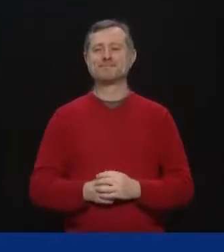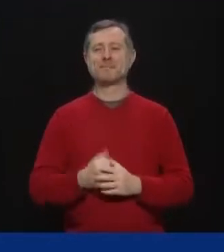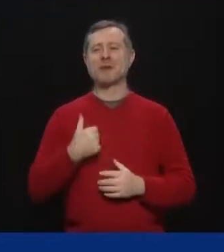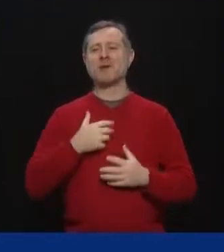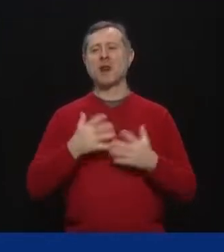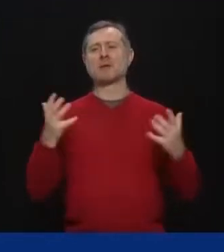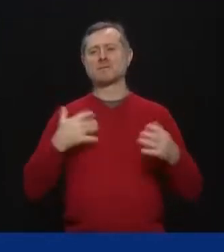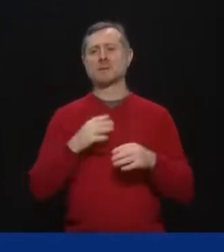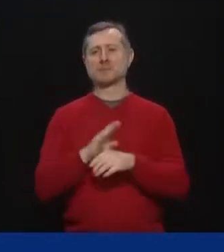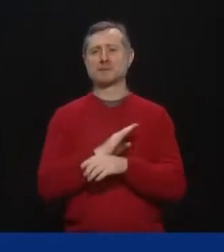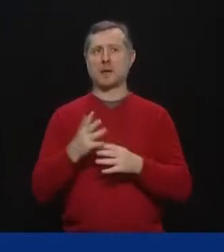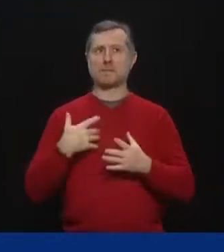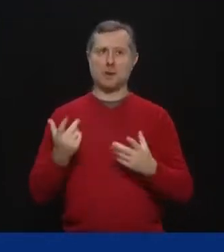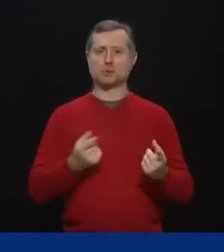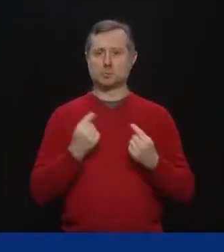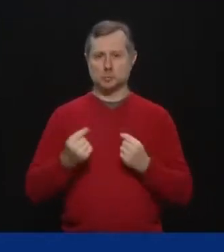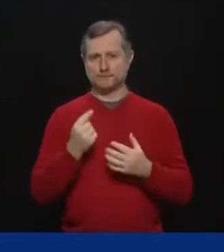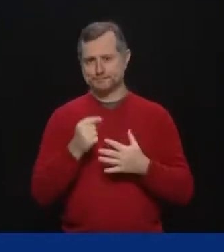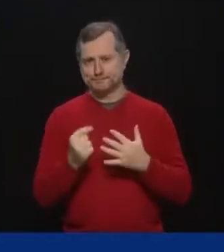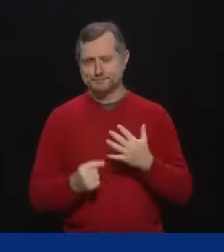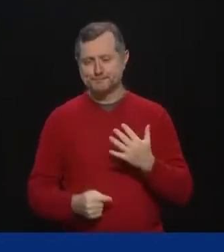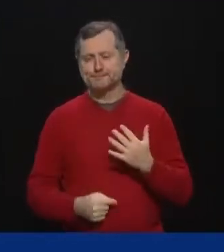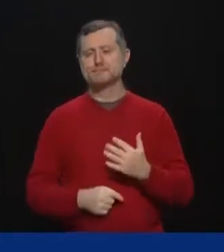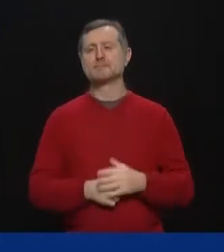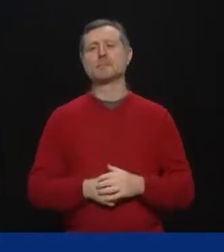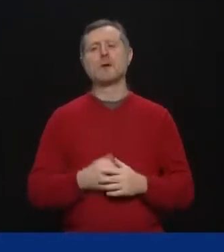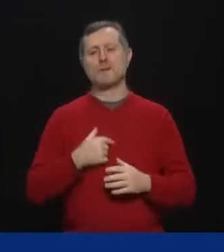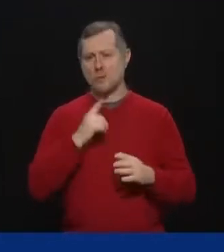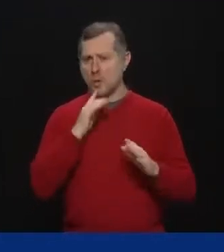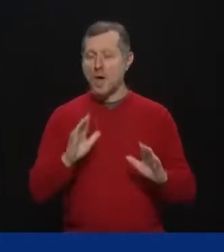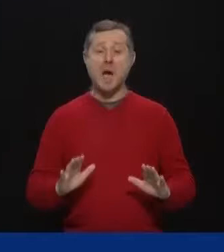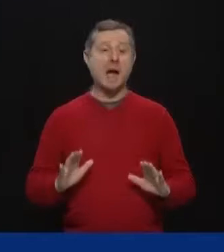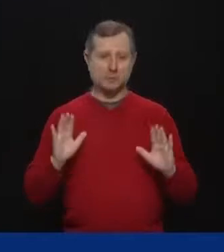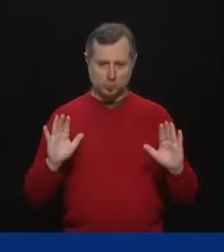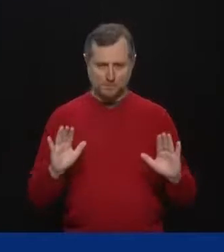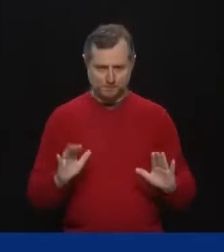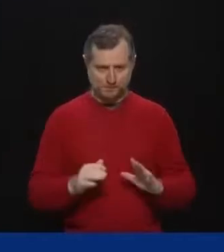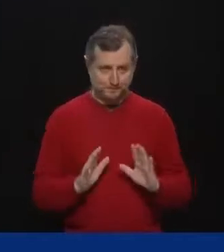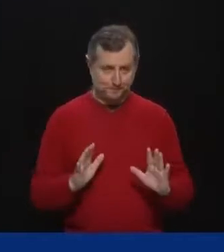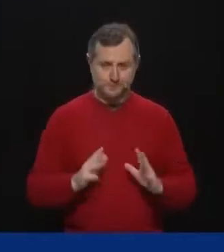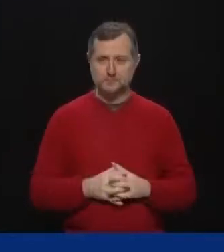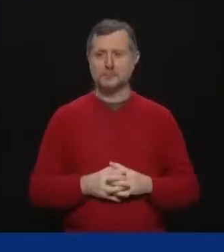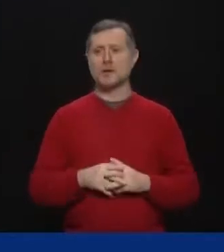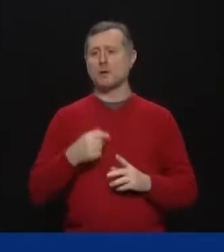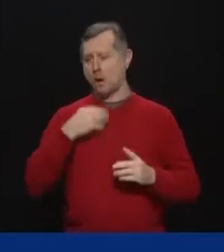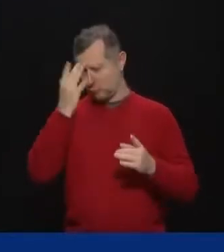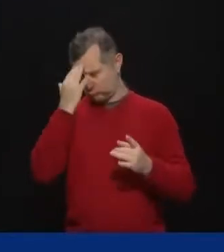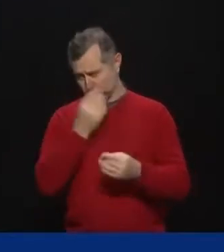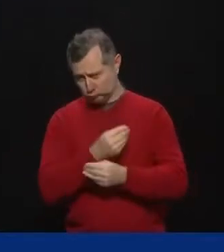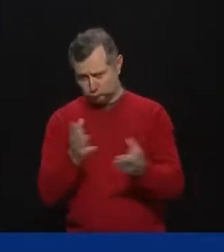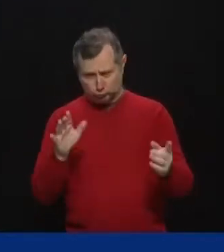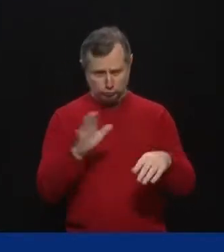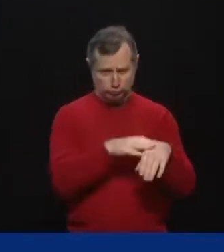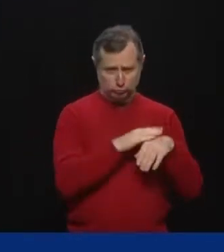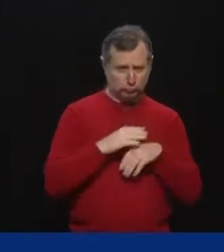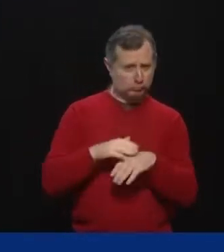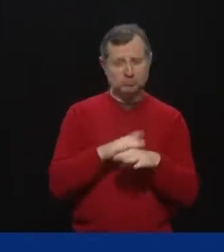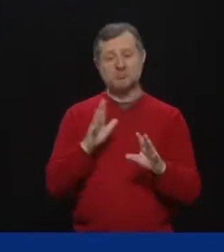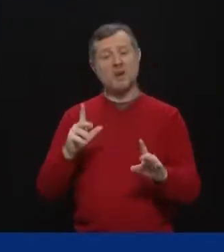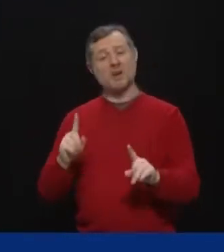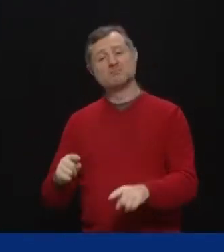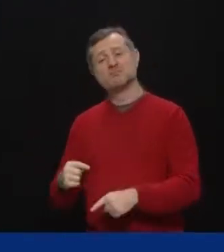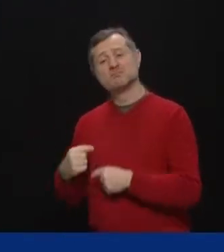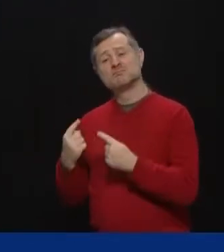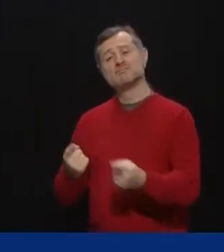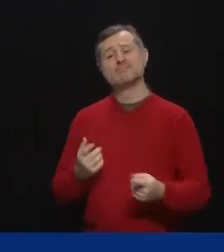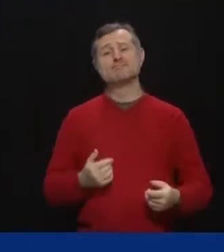know I like going out with my friends. Pretty great, right? It's awesome. My friends, since the Supreme